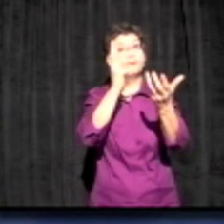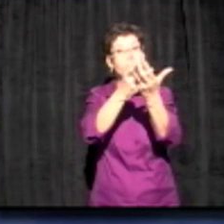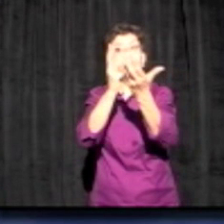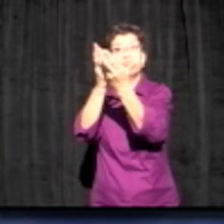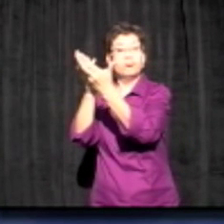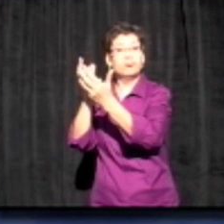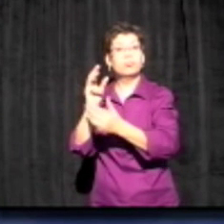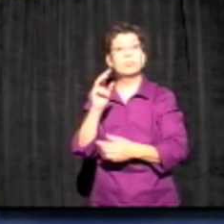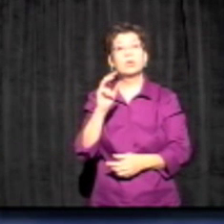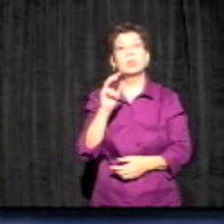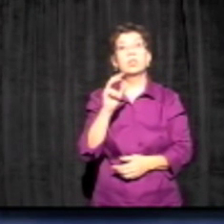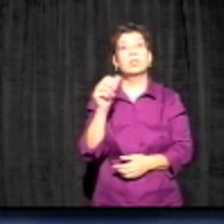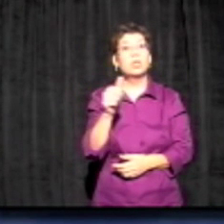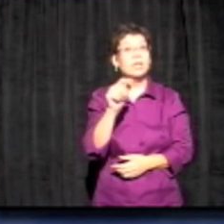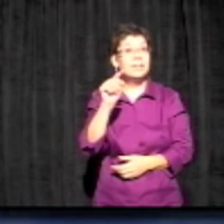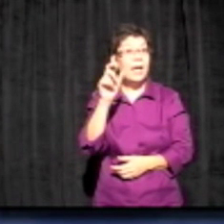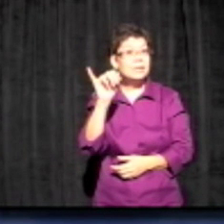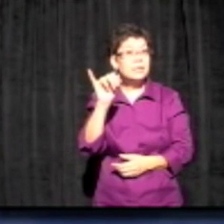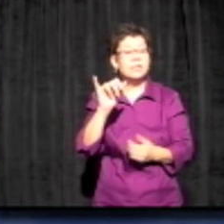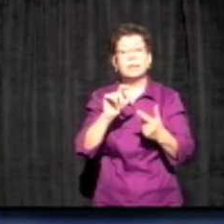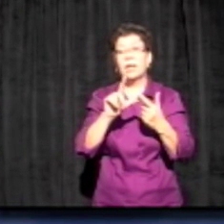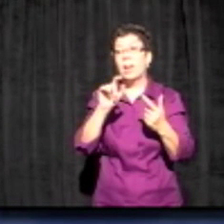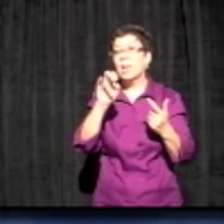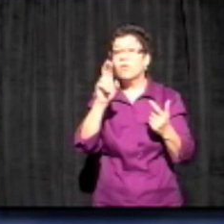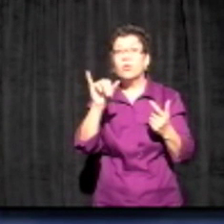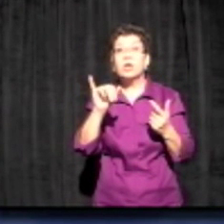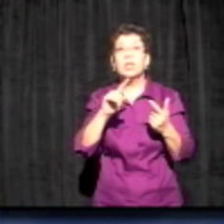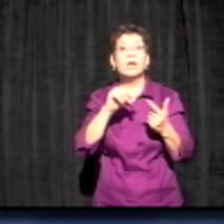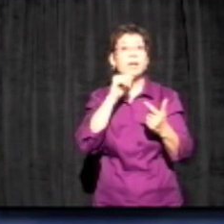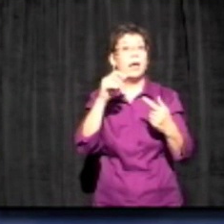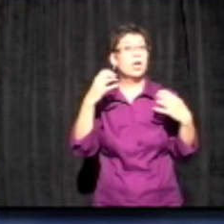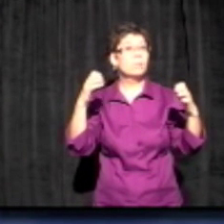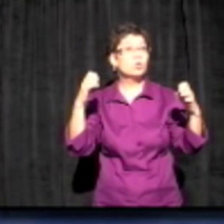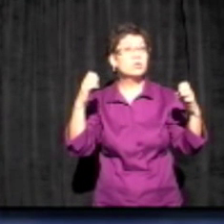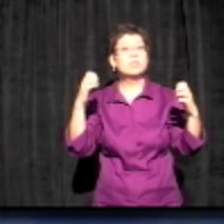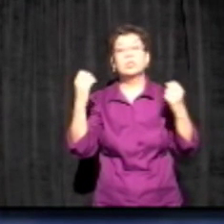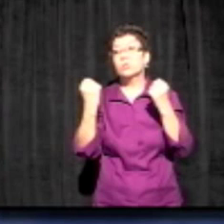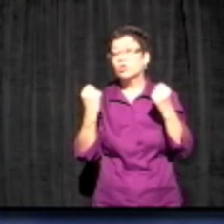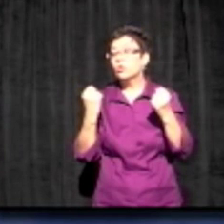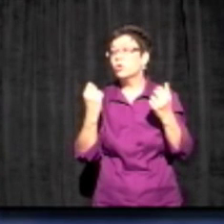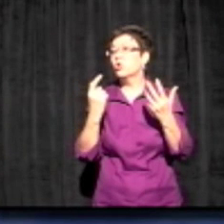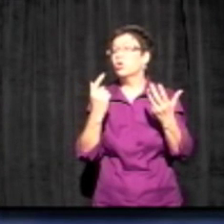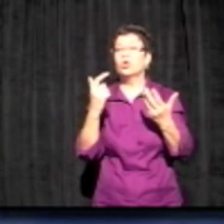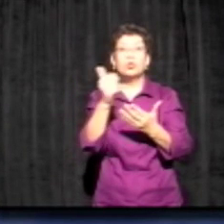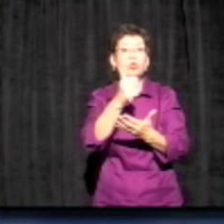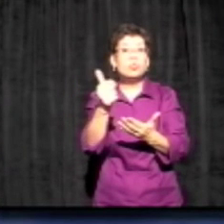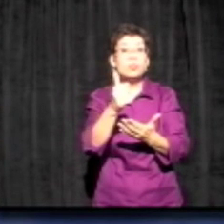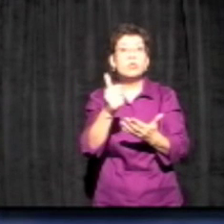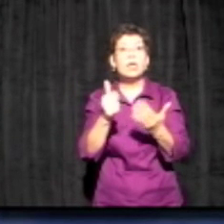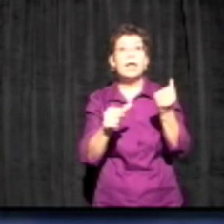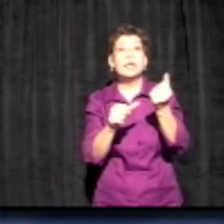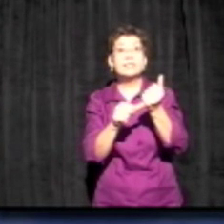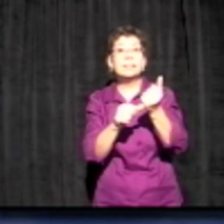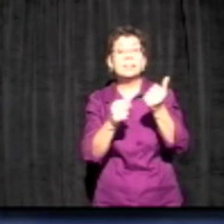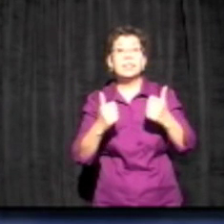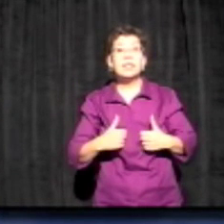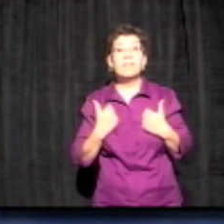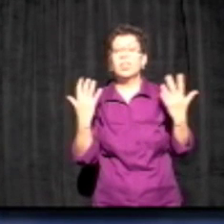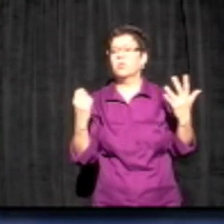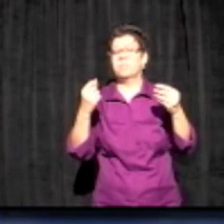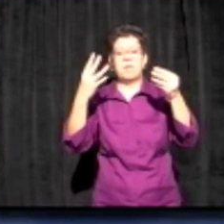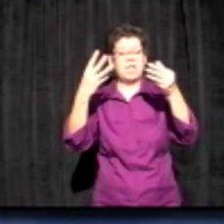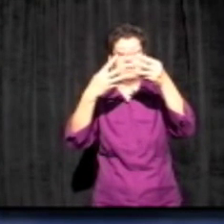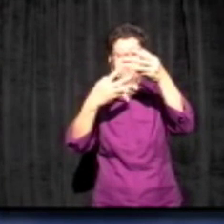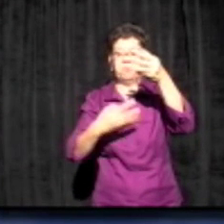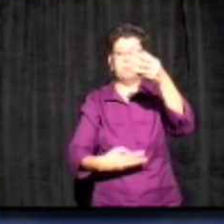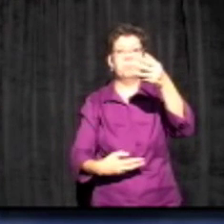municipal, taxi, livery, non-emergency medical transport, assisted living, and the list goes on and